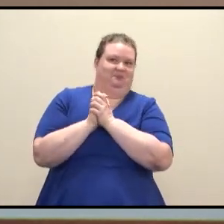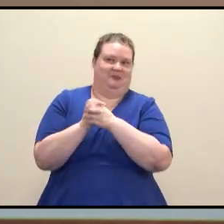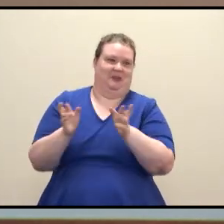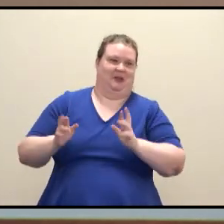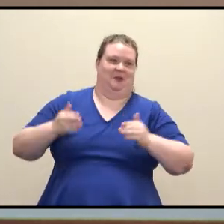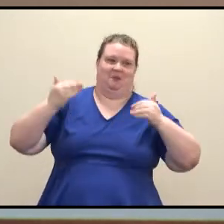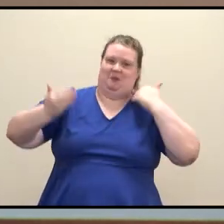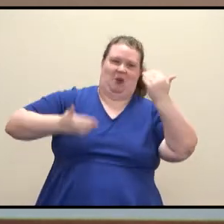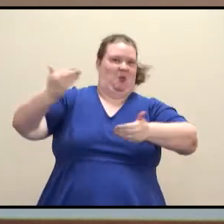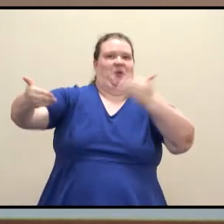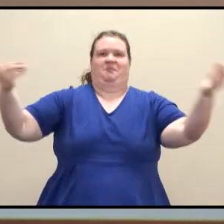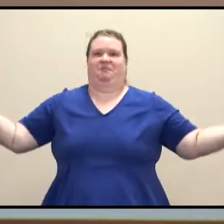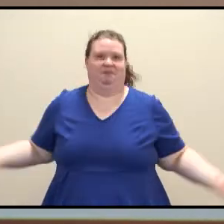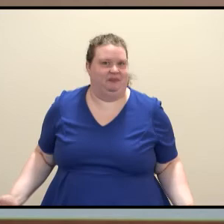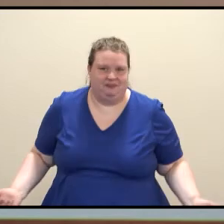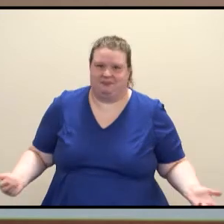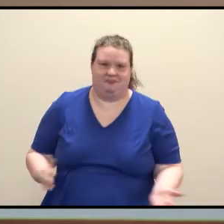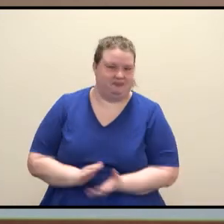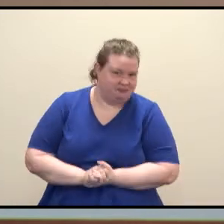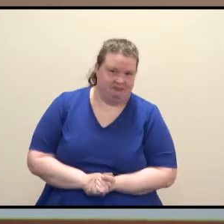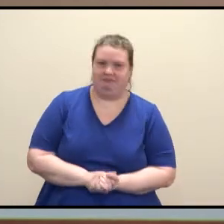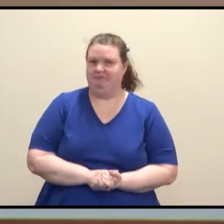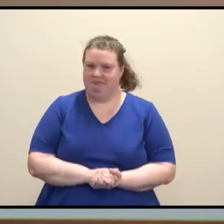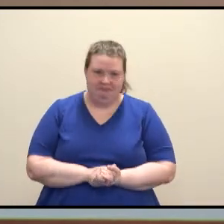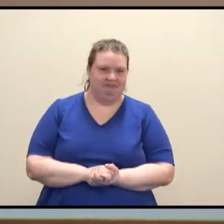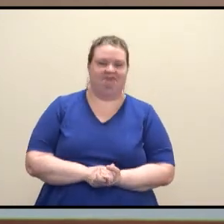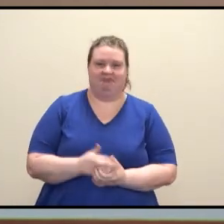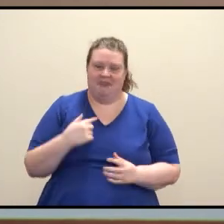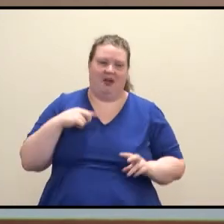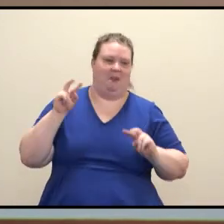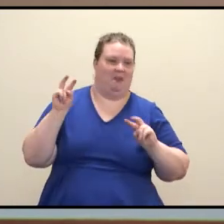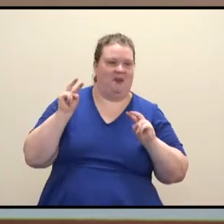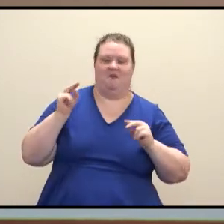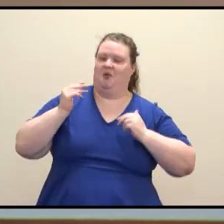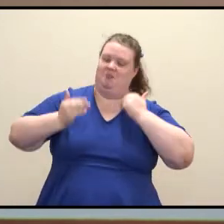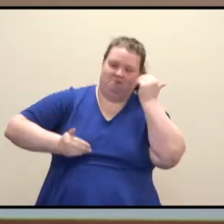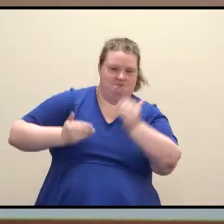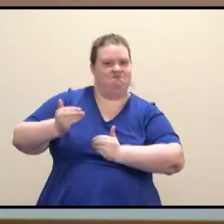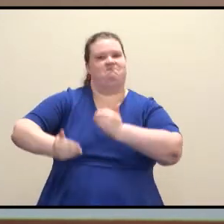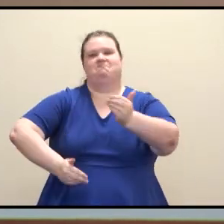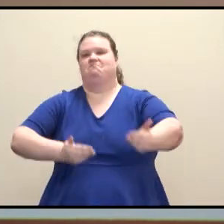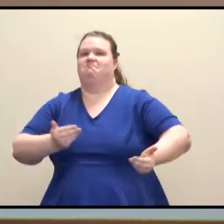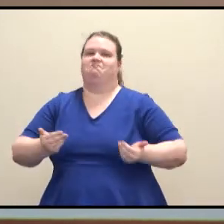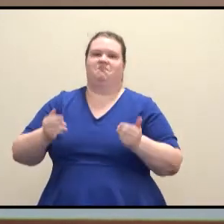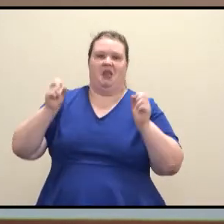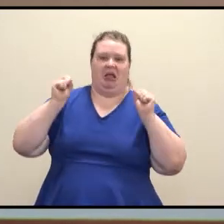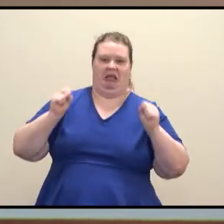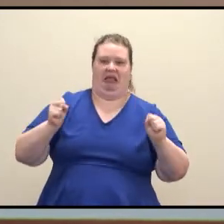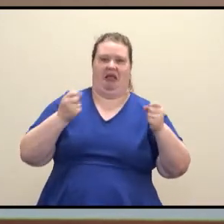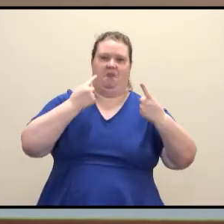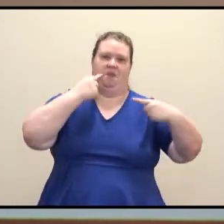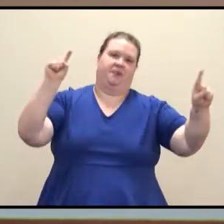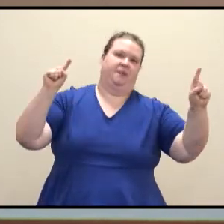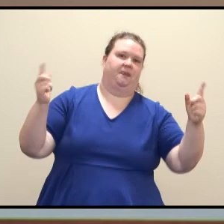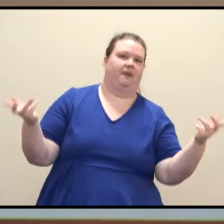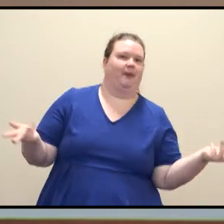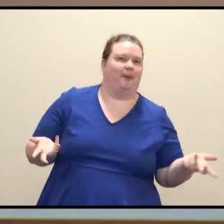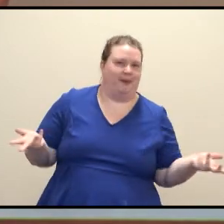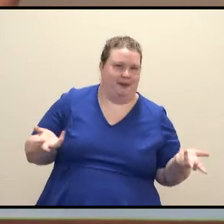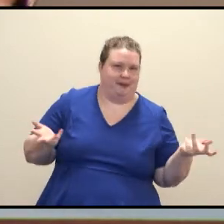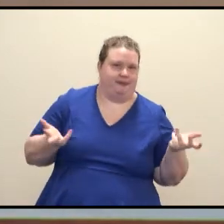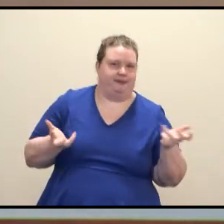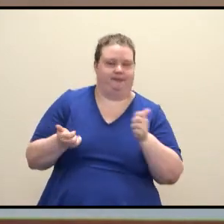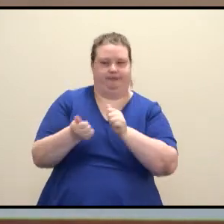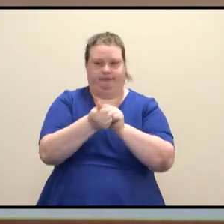rolling. I mean, other than that, there's no other words, but I'm really looking forward to what we can get done